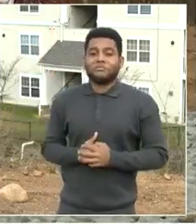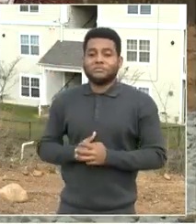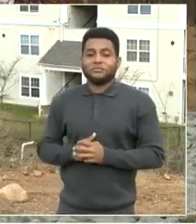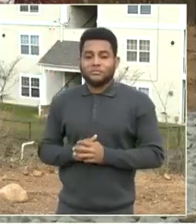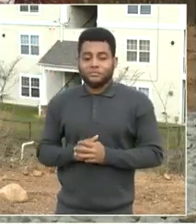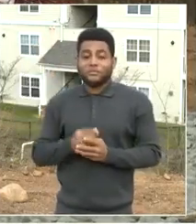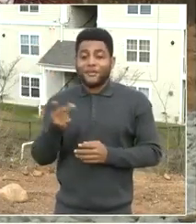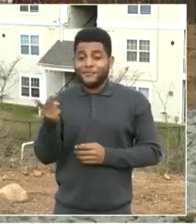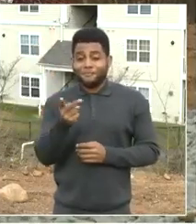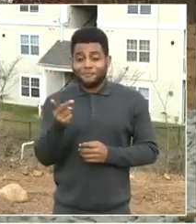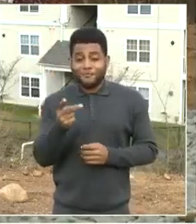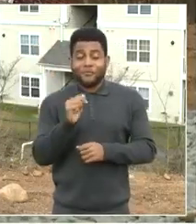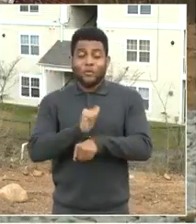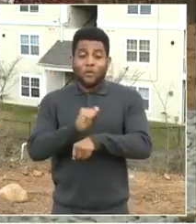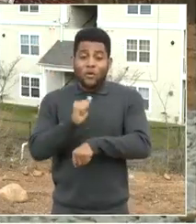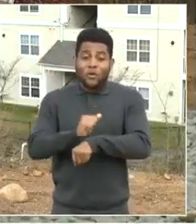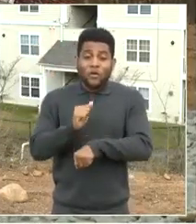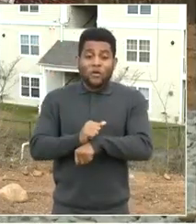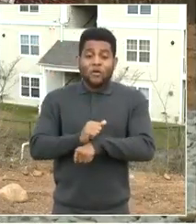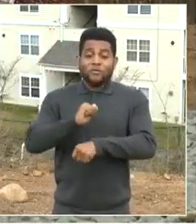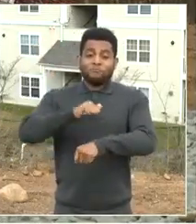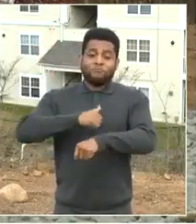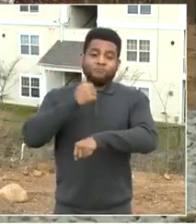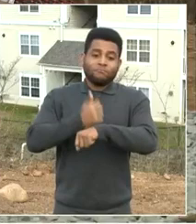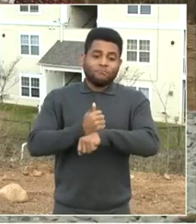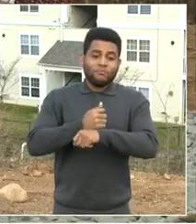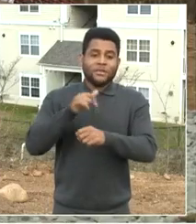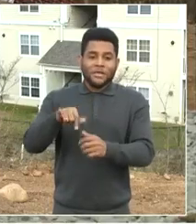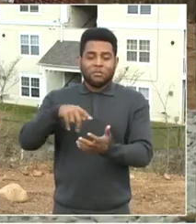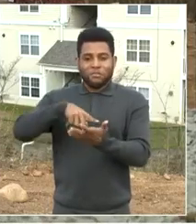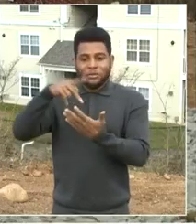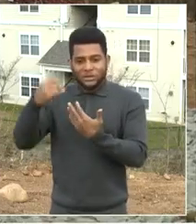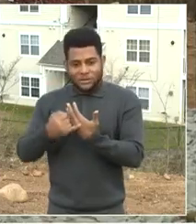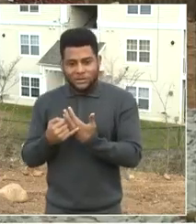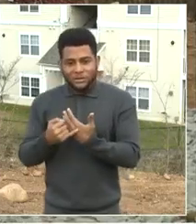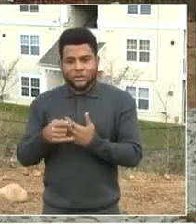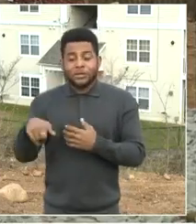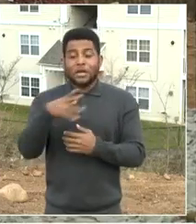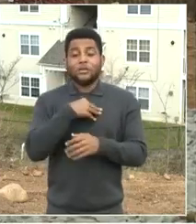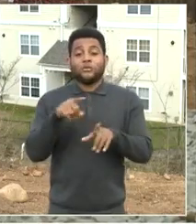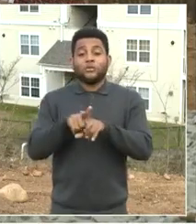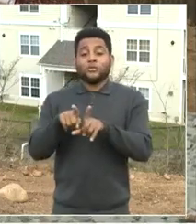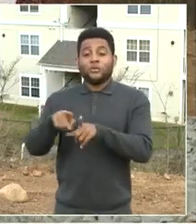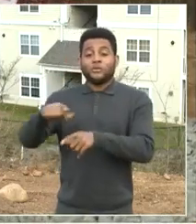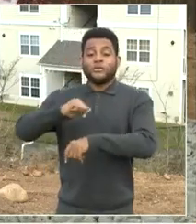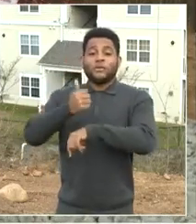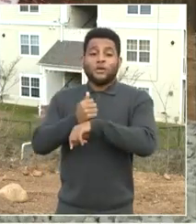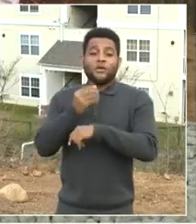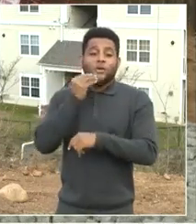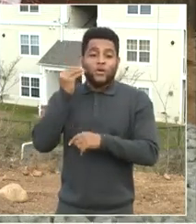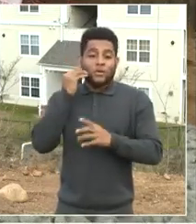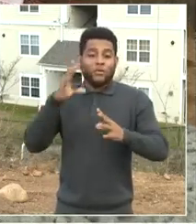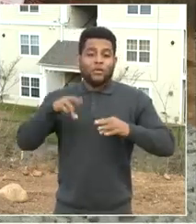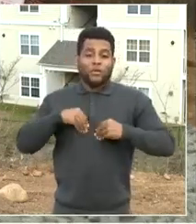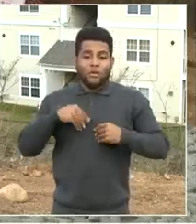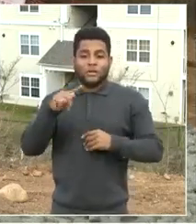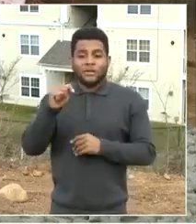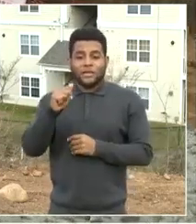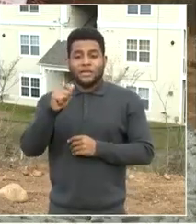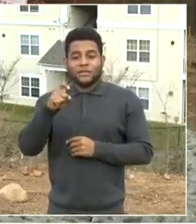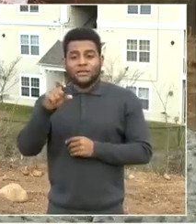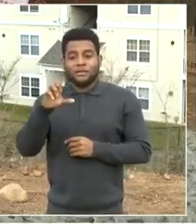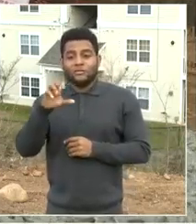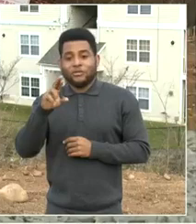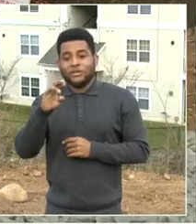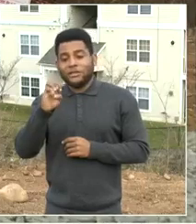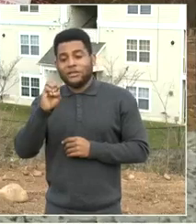is created a home ownership tax credit structure that's very unusual. Joe and I have been living with it since